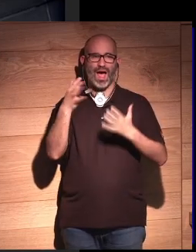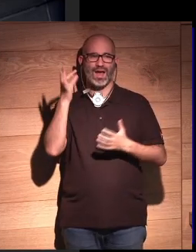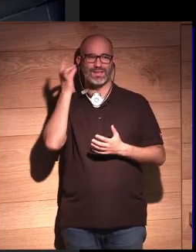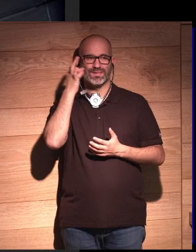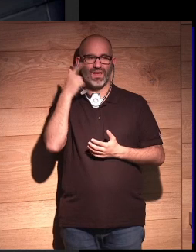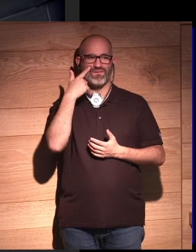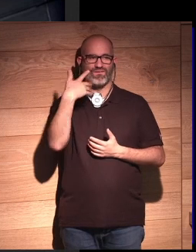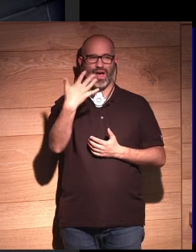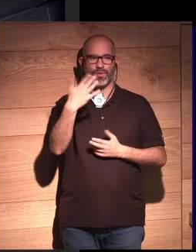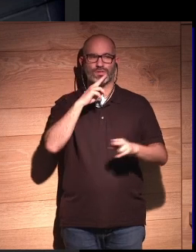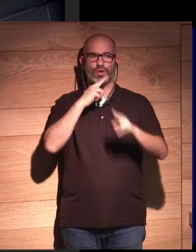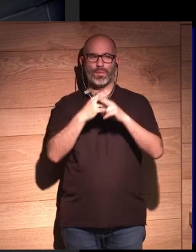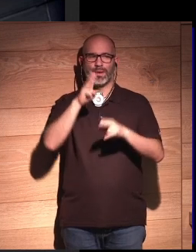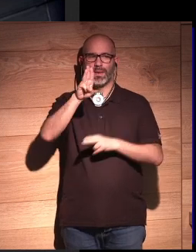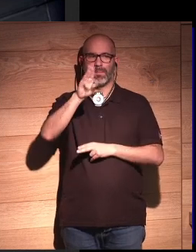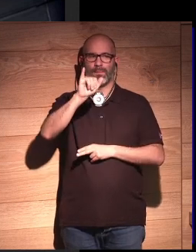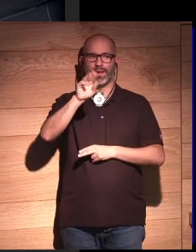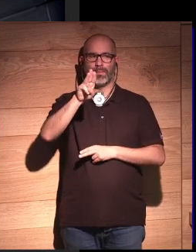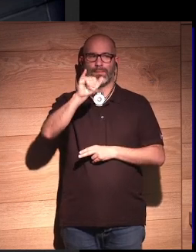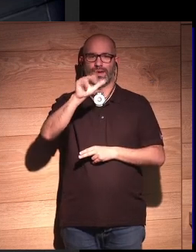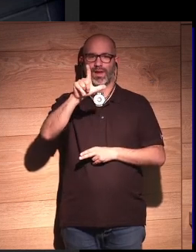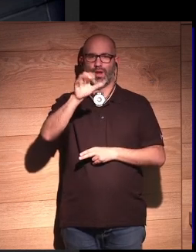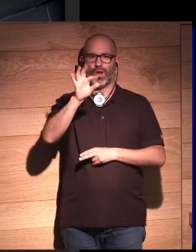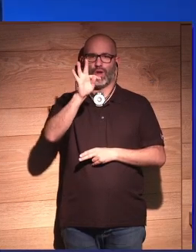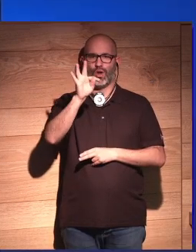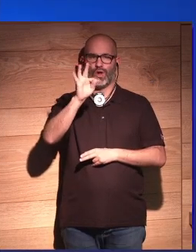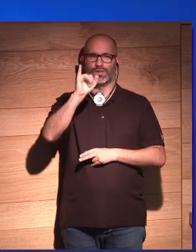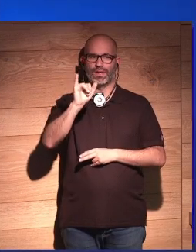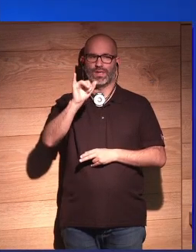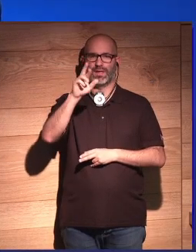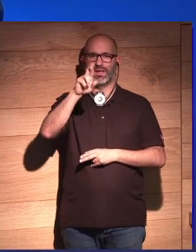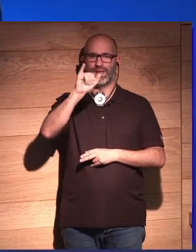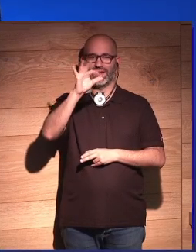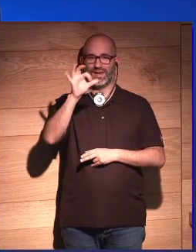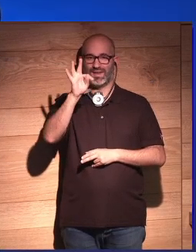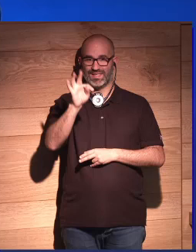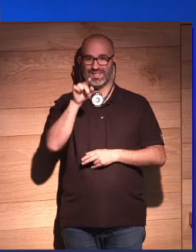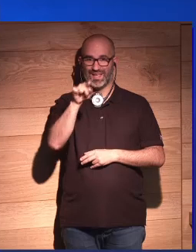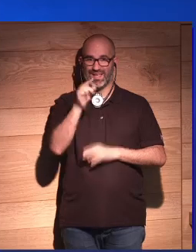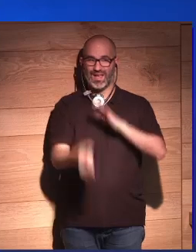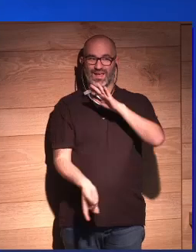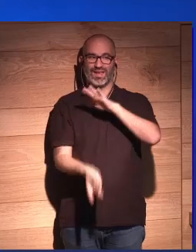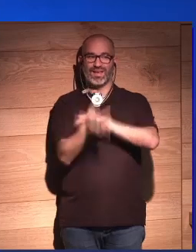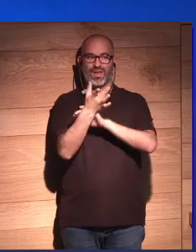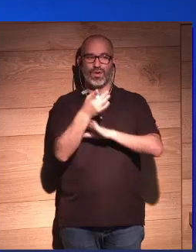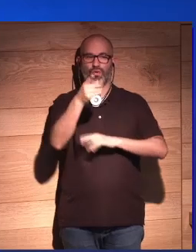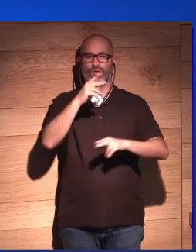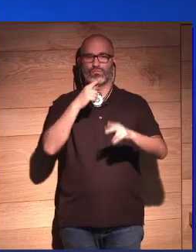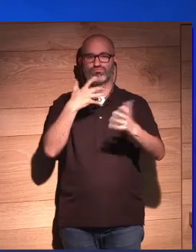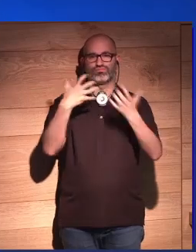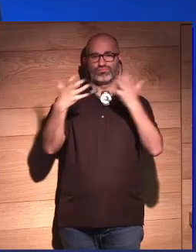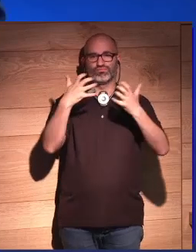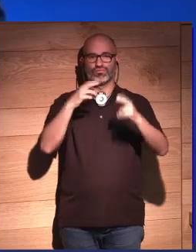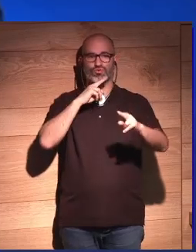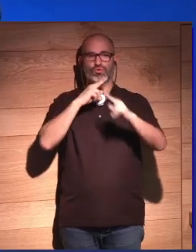feature, we premiered a feature called Pepperminta, but she conceived the feature as a multi-platform storyscape. So